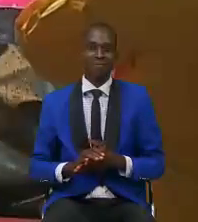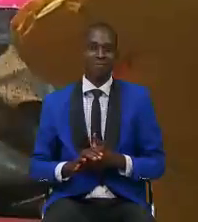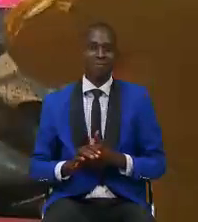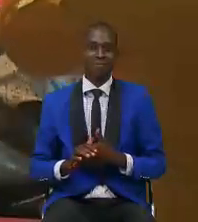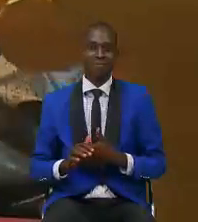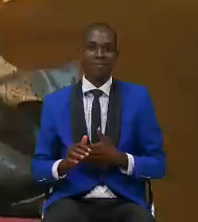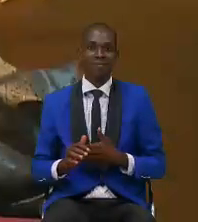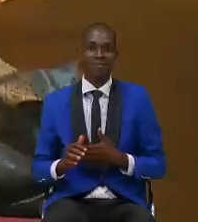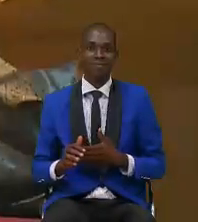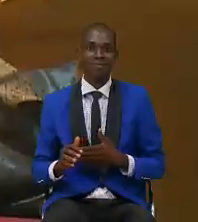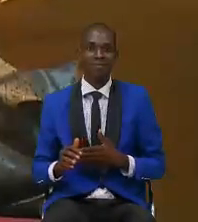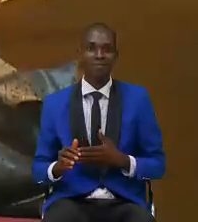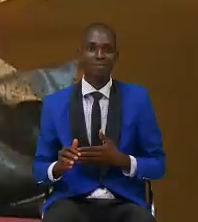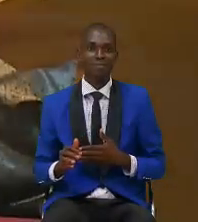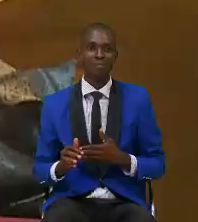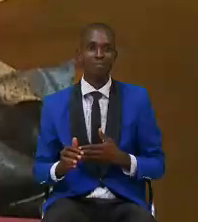salvation,